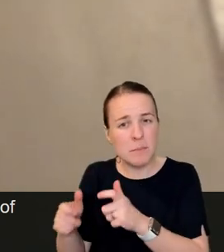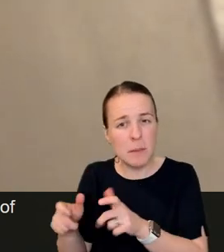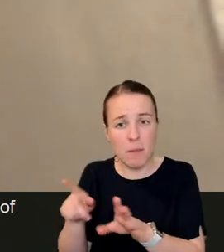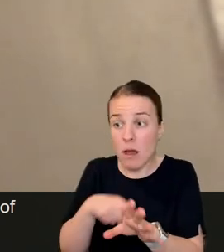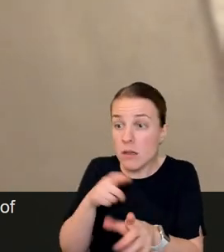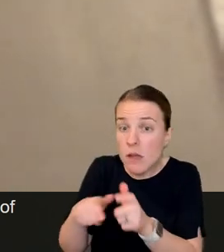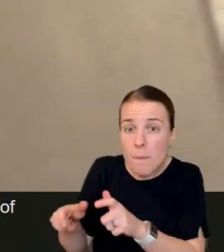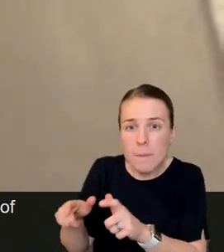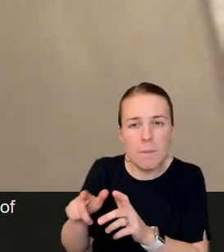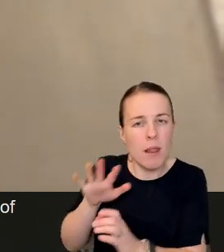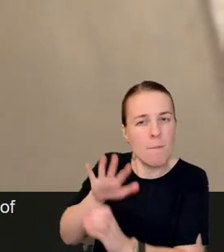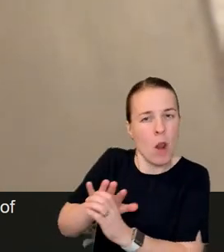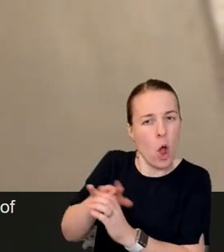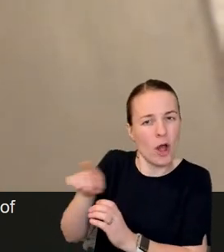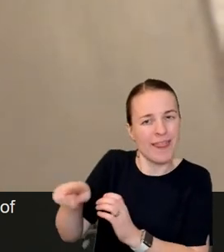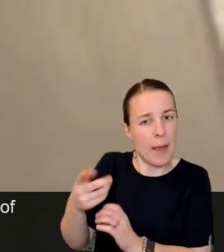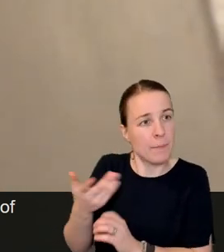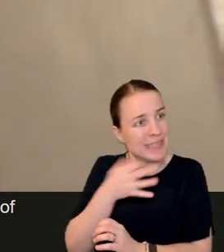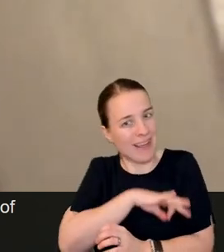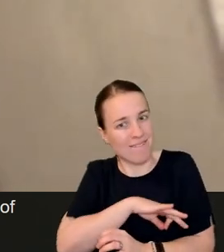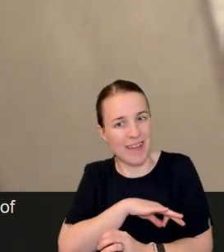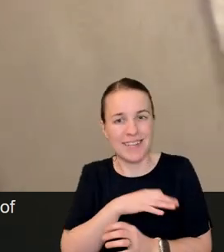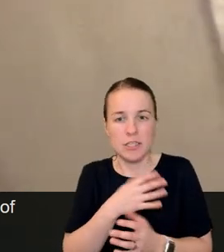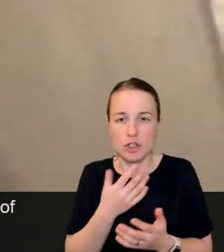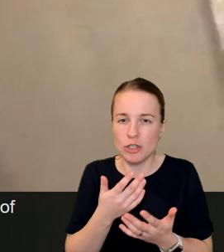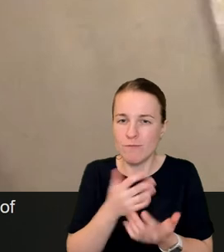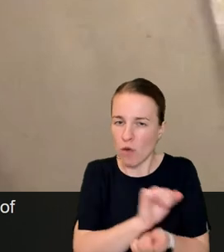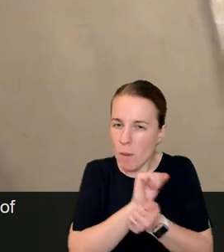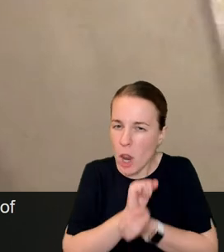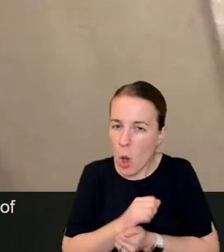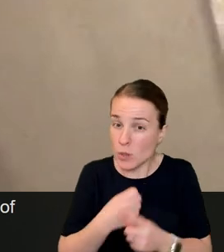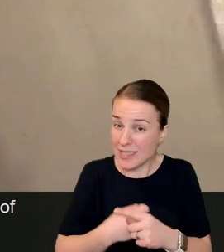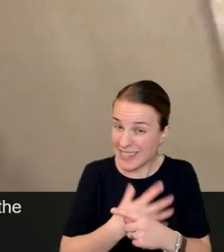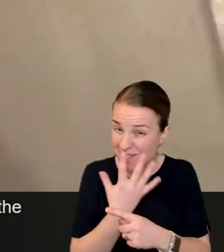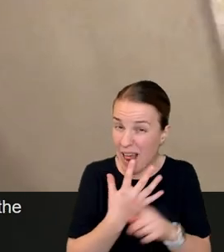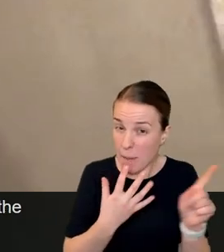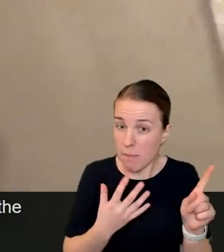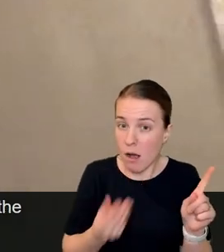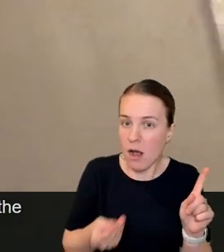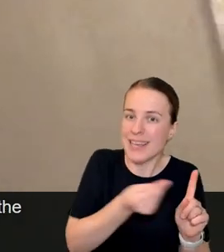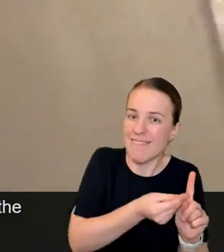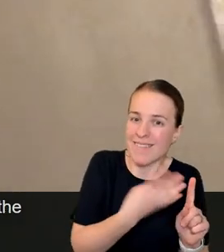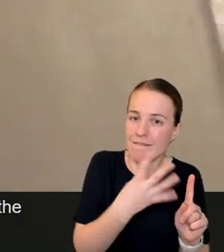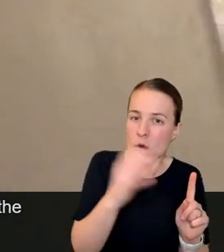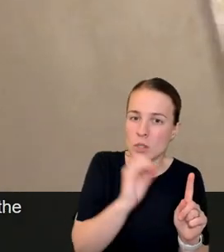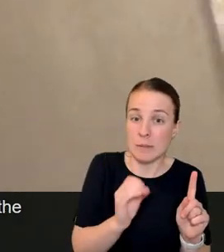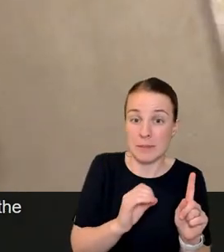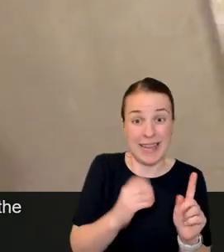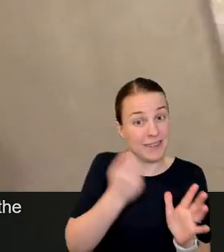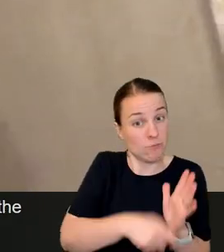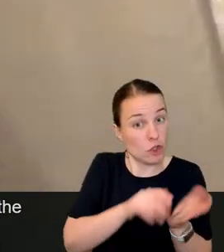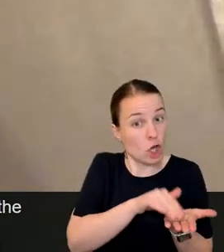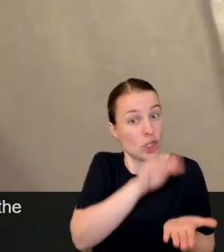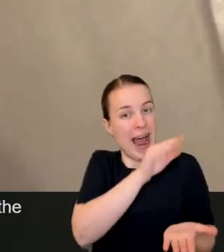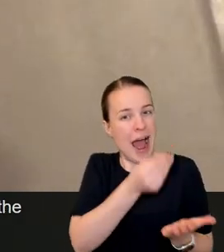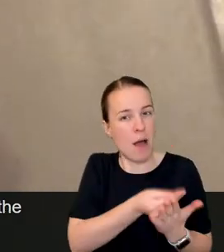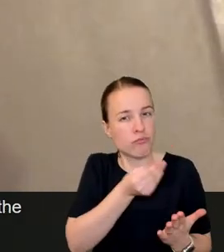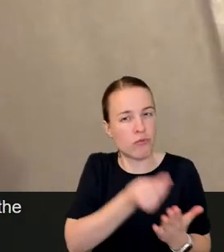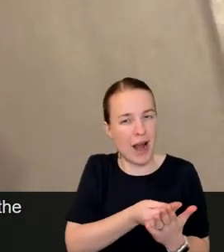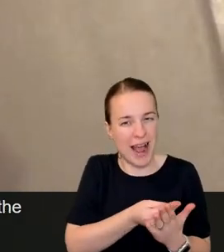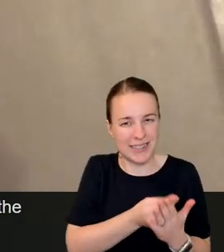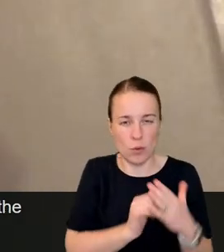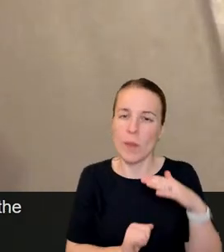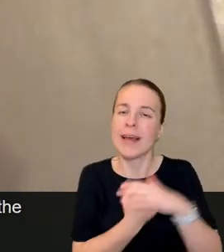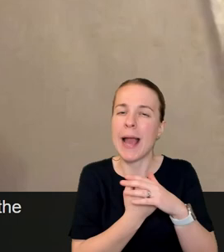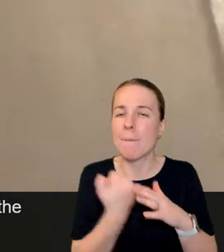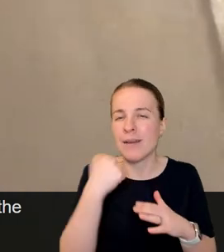through the schemes like the equity loan that gives developers an extra 40% to charge higher prices on new homes within the cap of £600,000. Thank